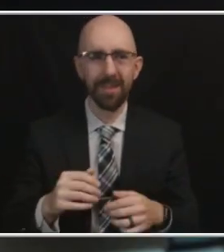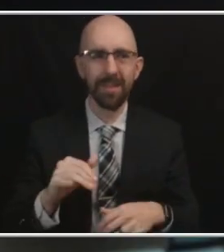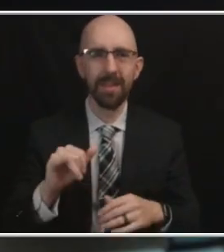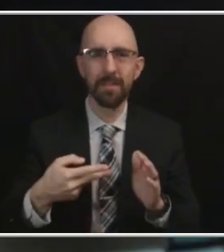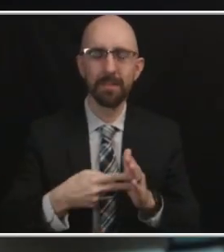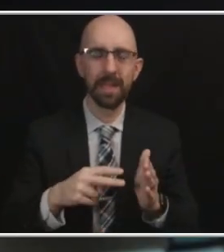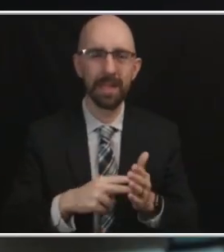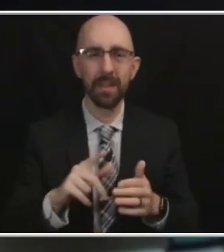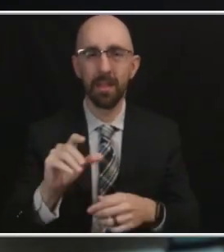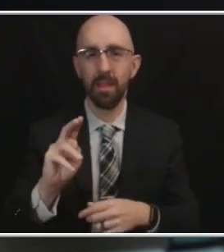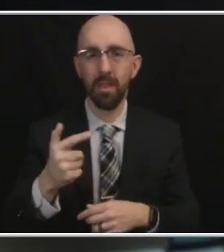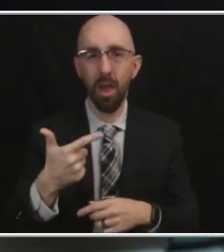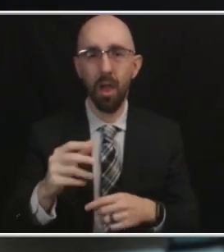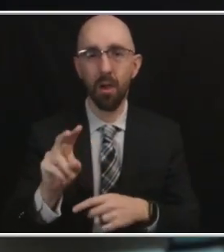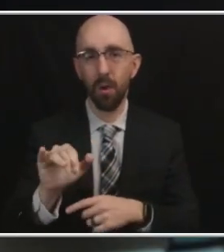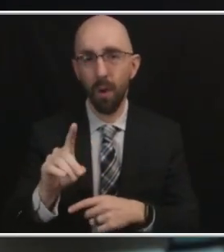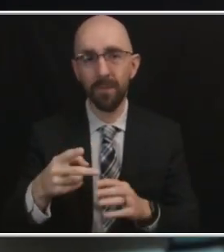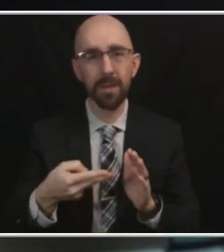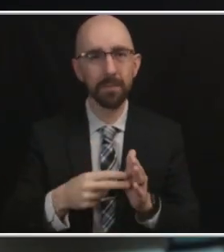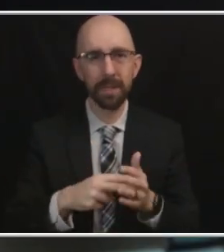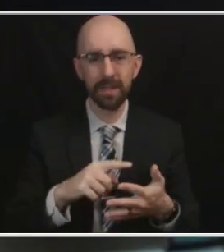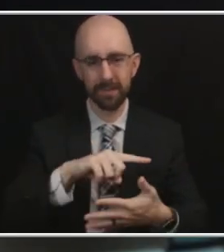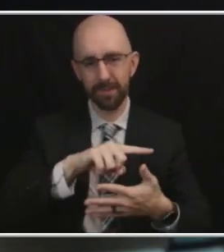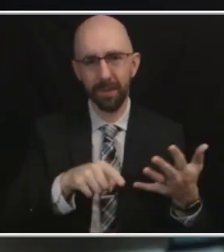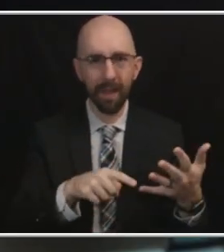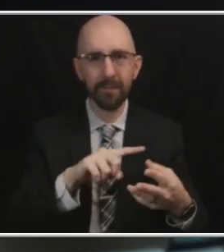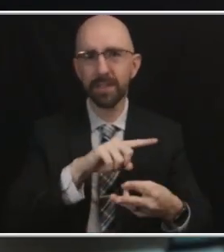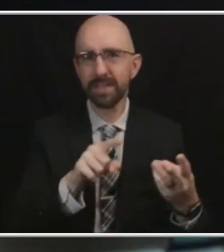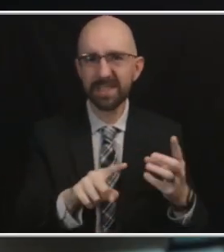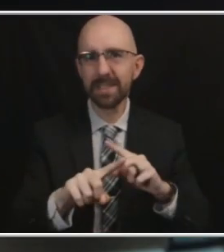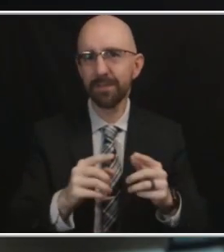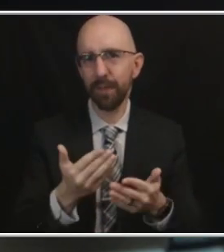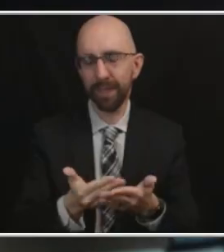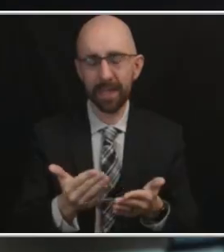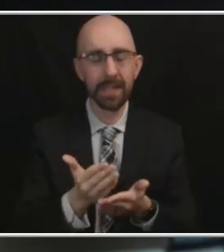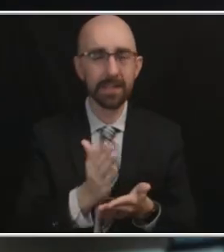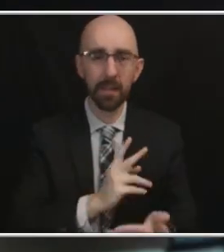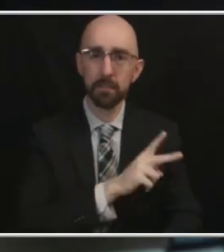about 5 or 6 different things. So we know some patients have